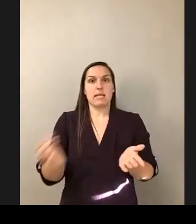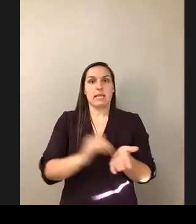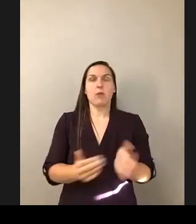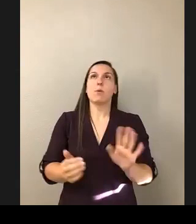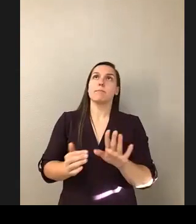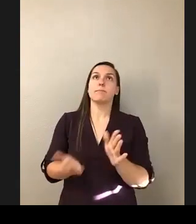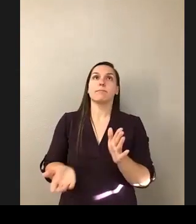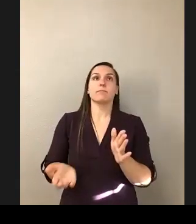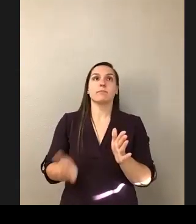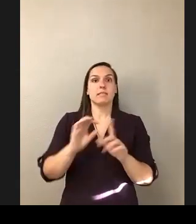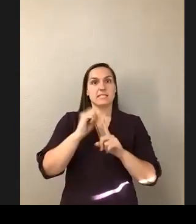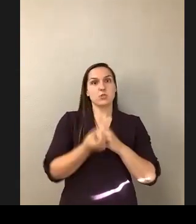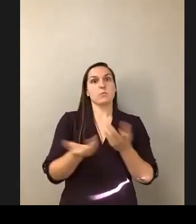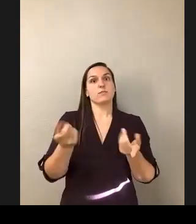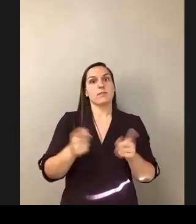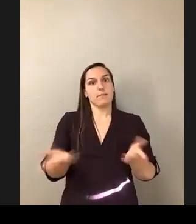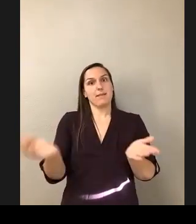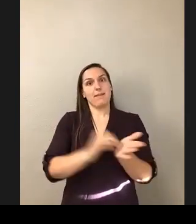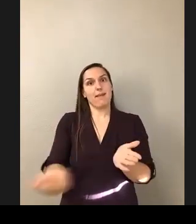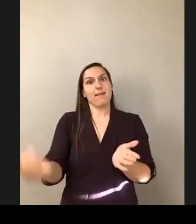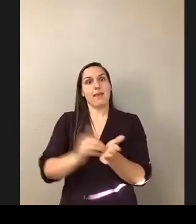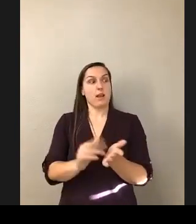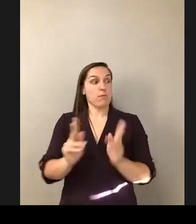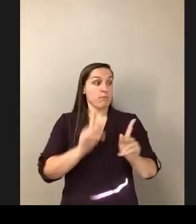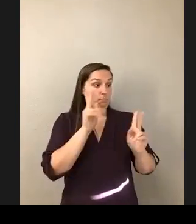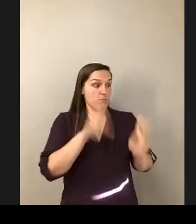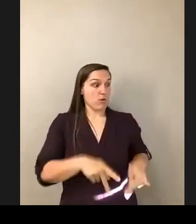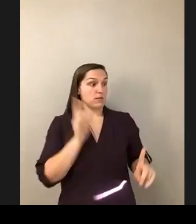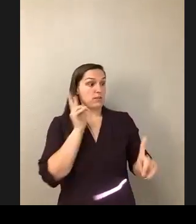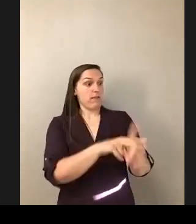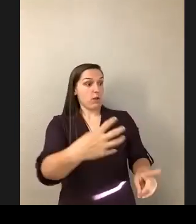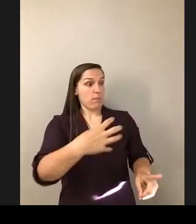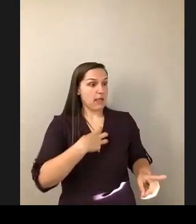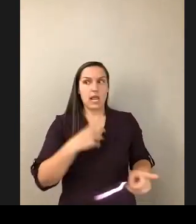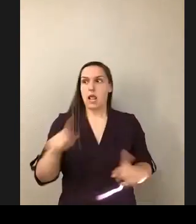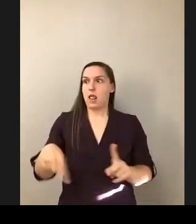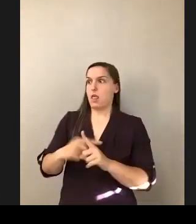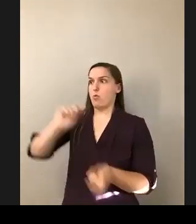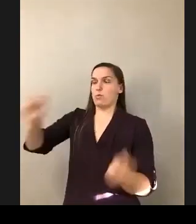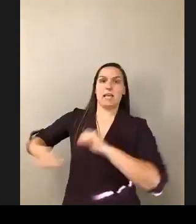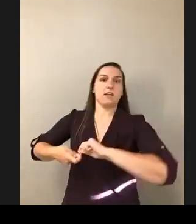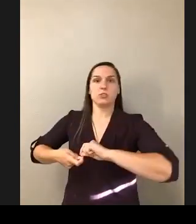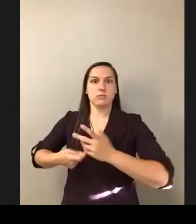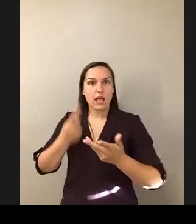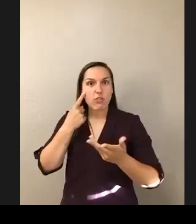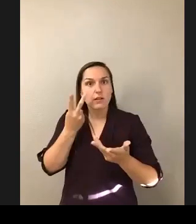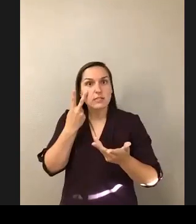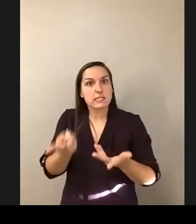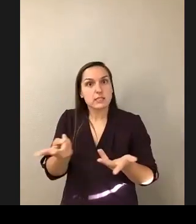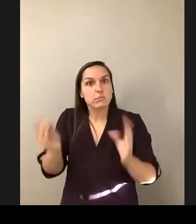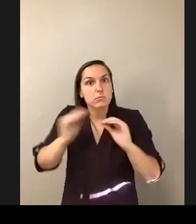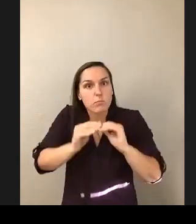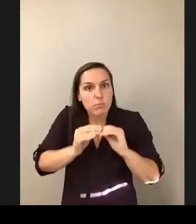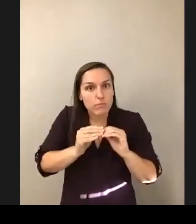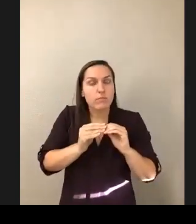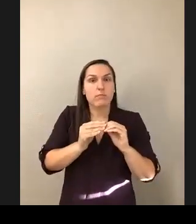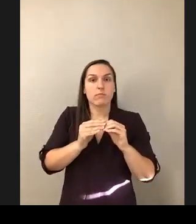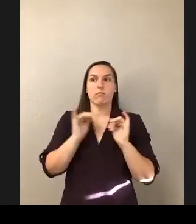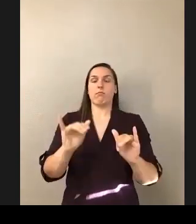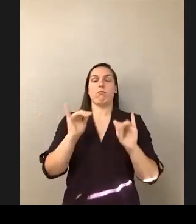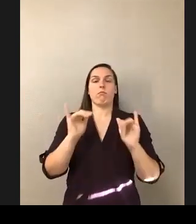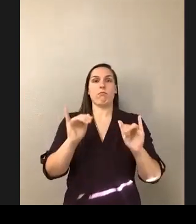repeated situations where people filed a complaint and then felt like they were retaliated against. So I think sharing that with